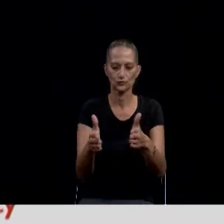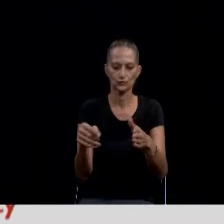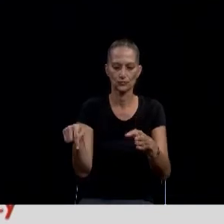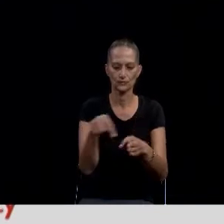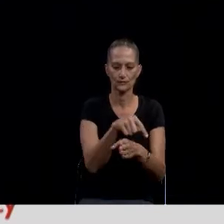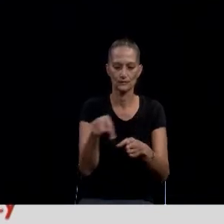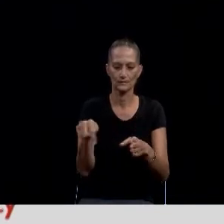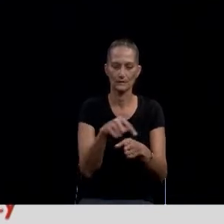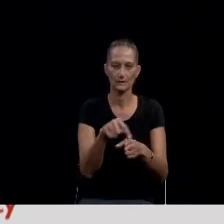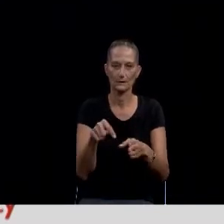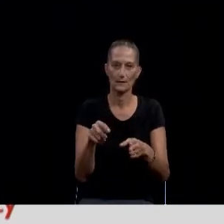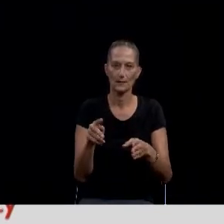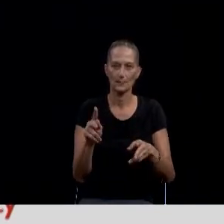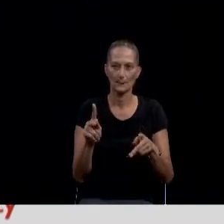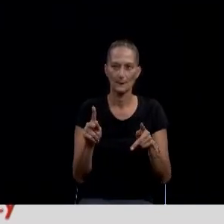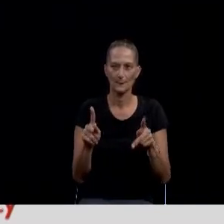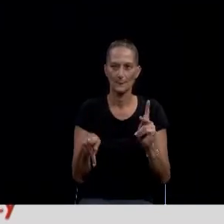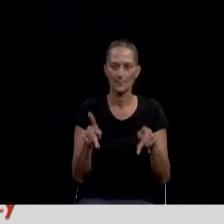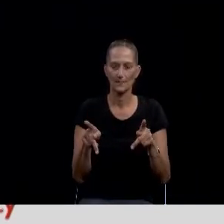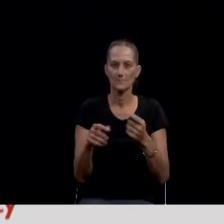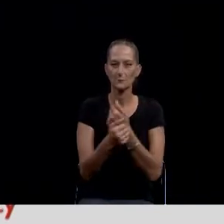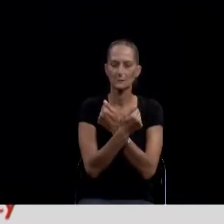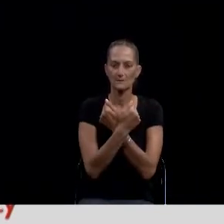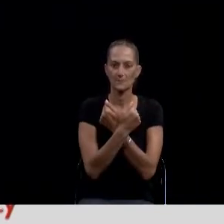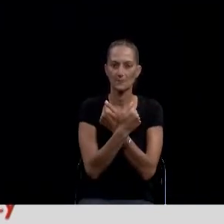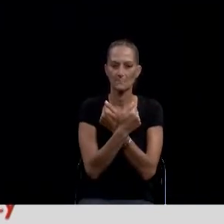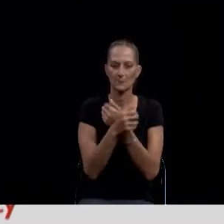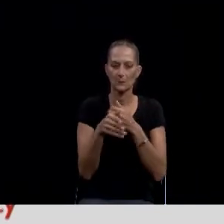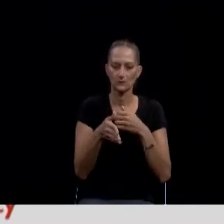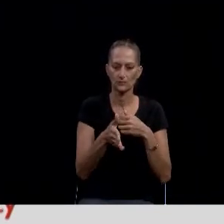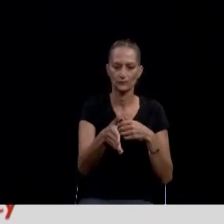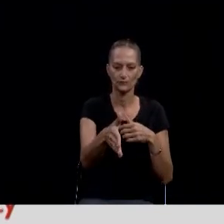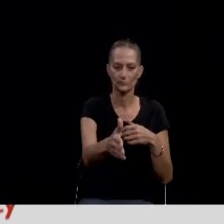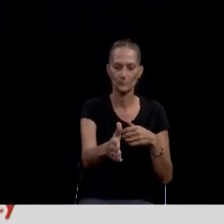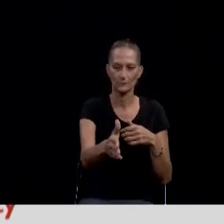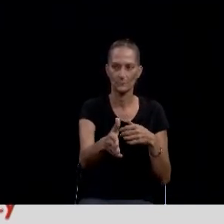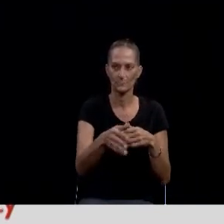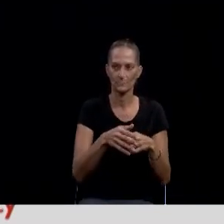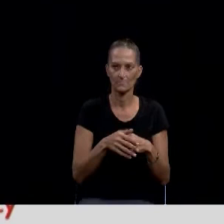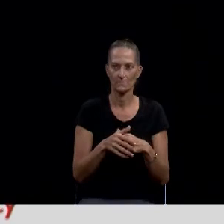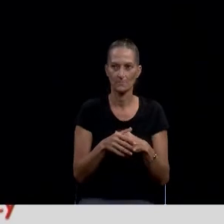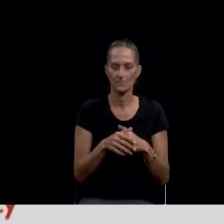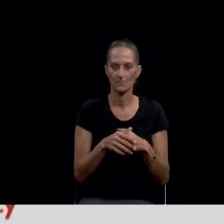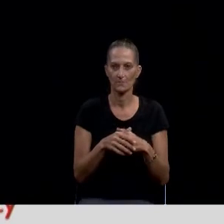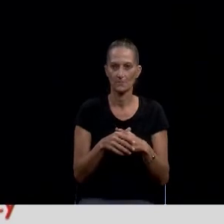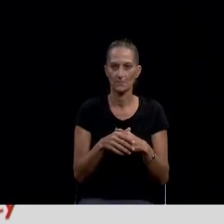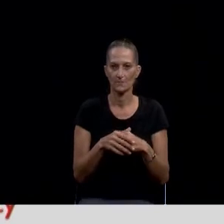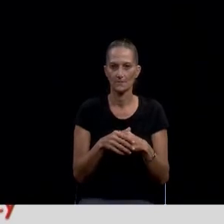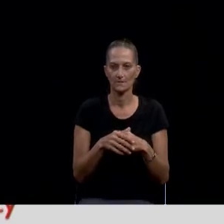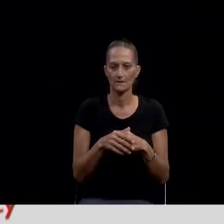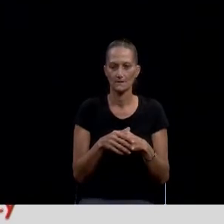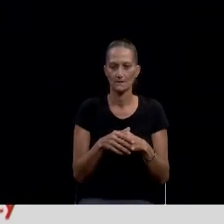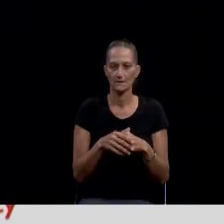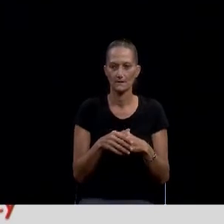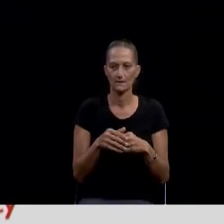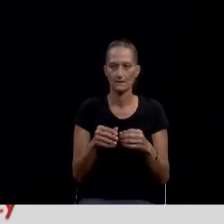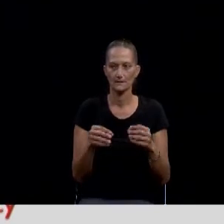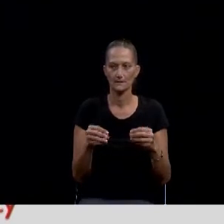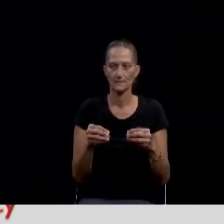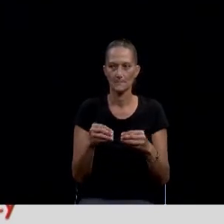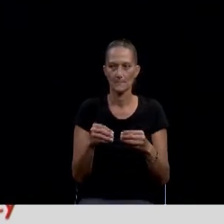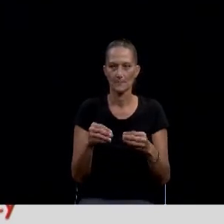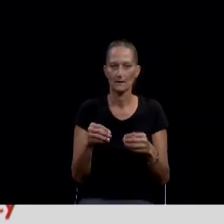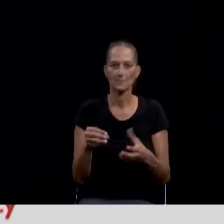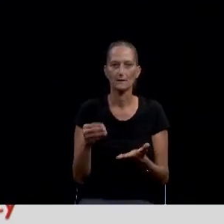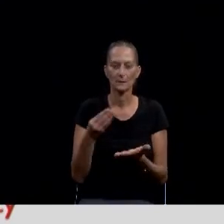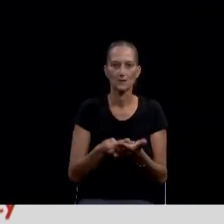ticket item than was originally anticipated, so it's currently shown as an alternate bid item. As I've said, numbers are still coming in, but